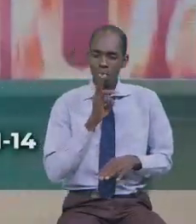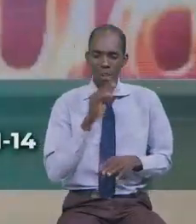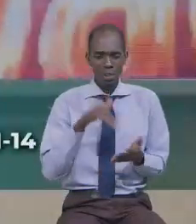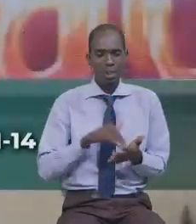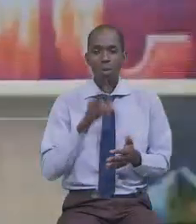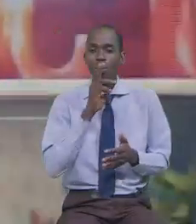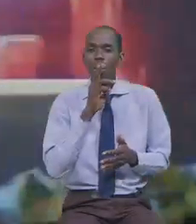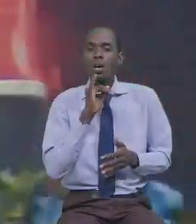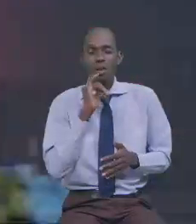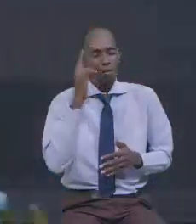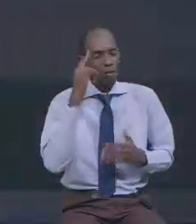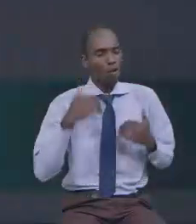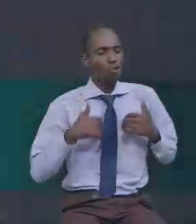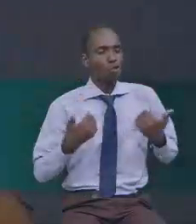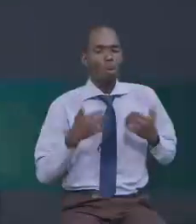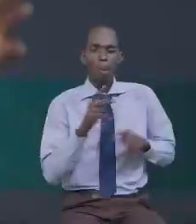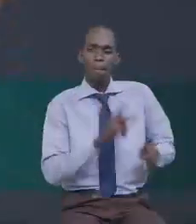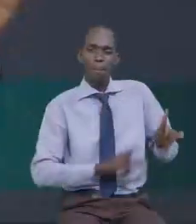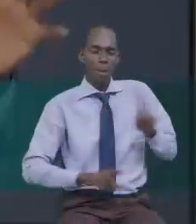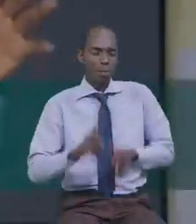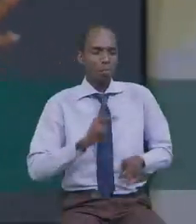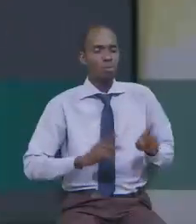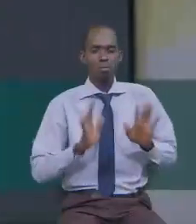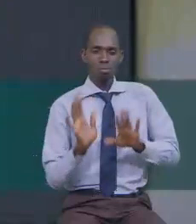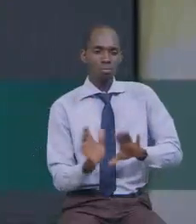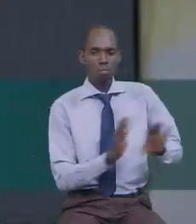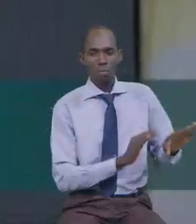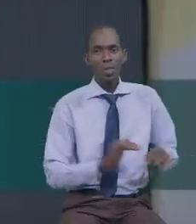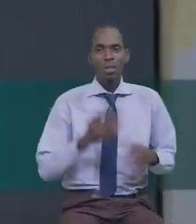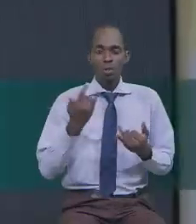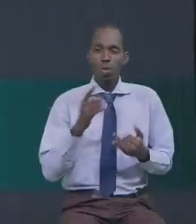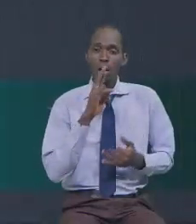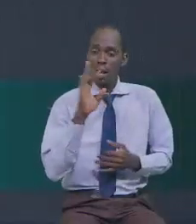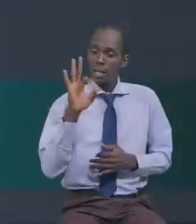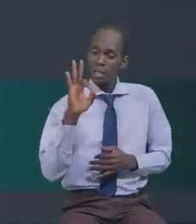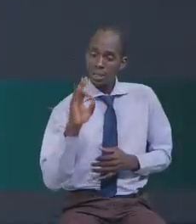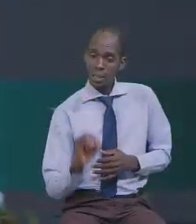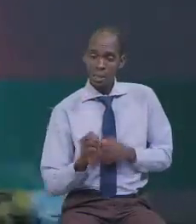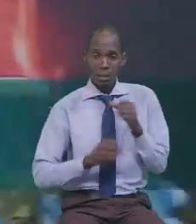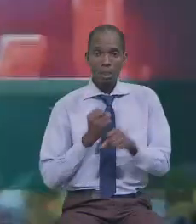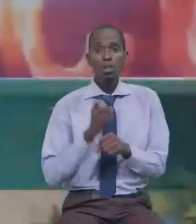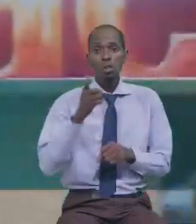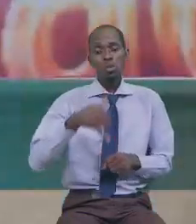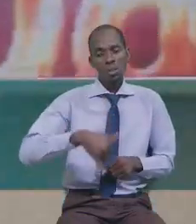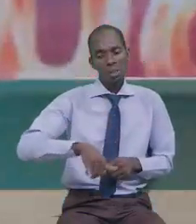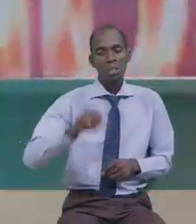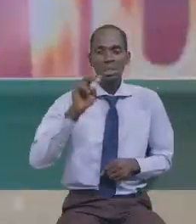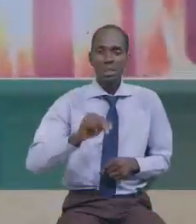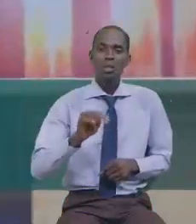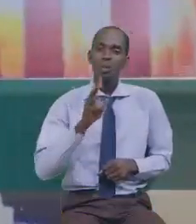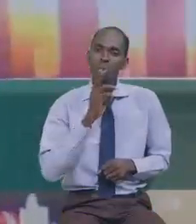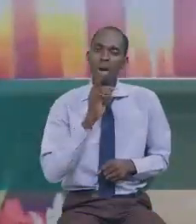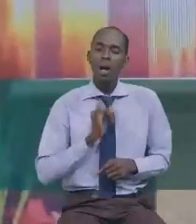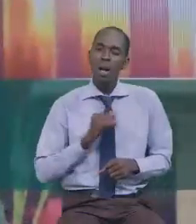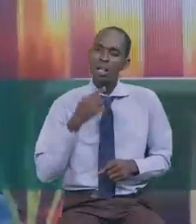people younger than I know. In your 90s, you still need water. I said, grace is